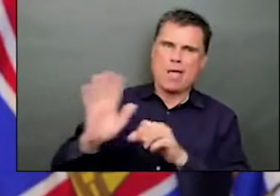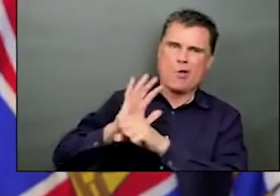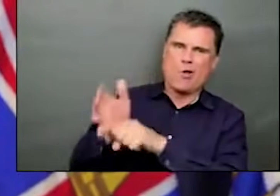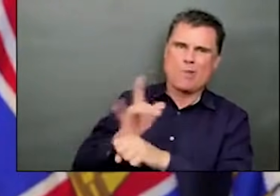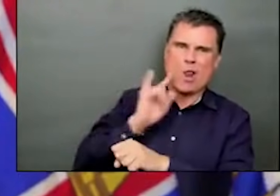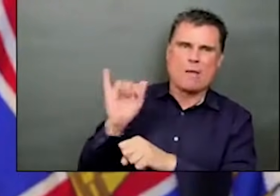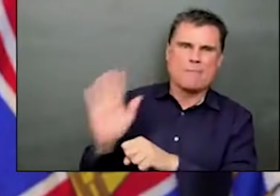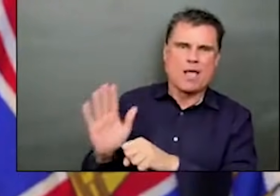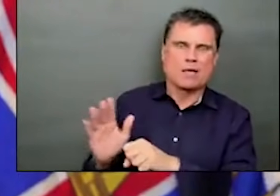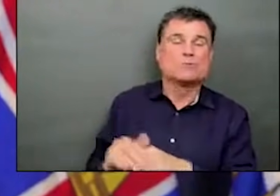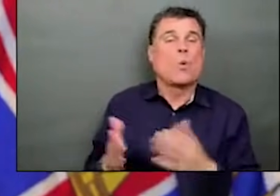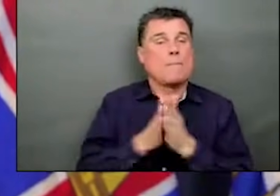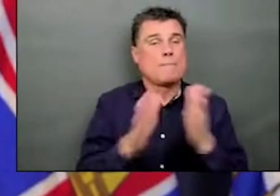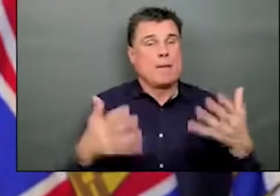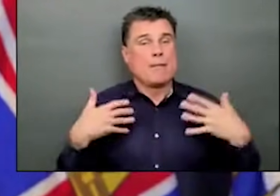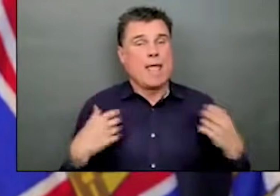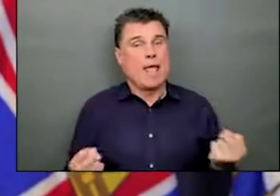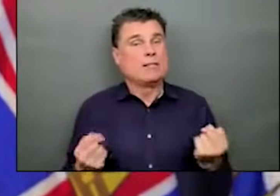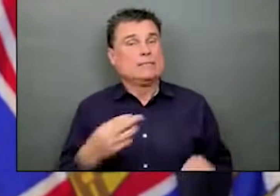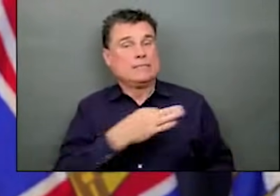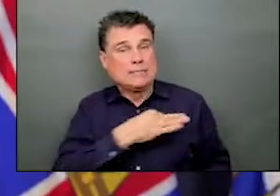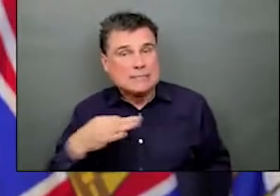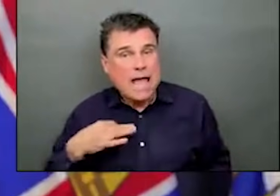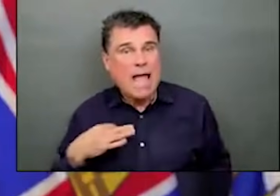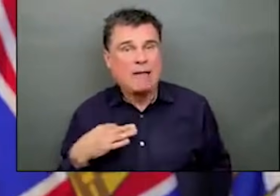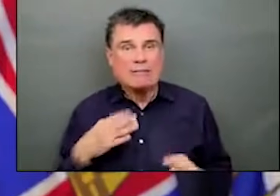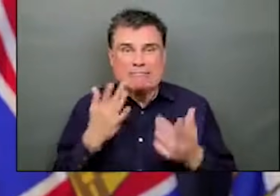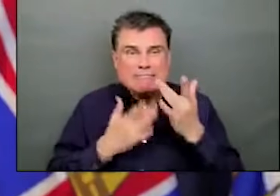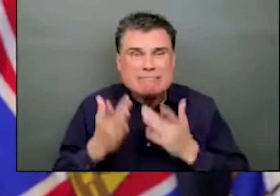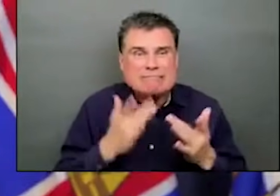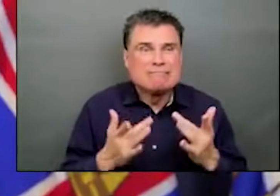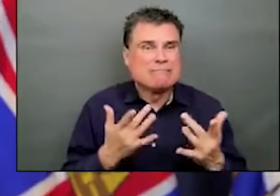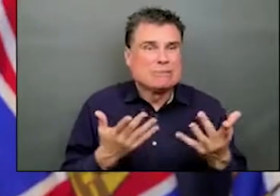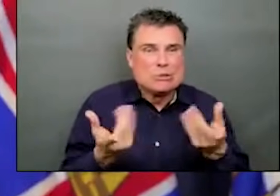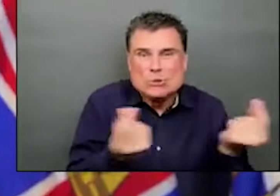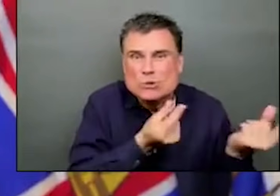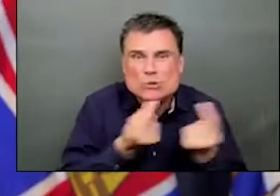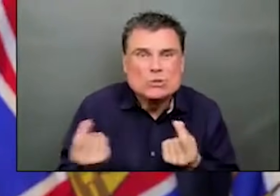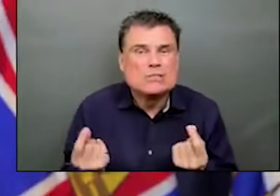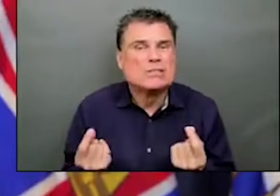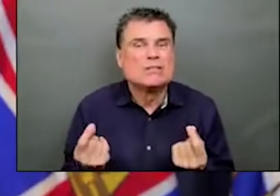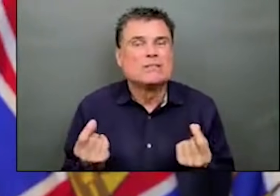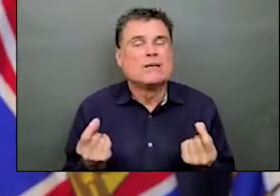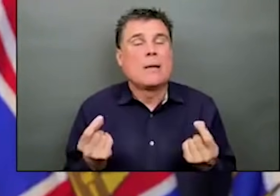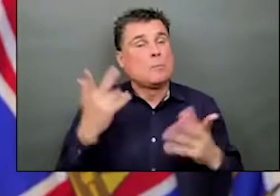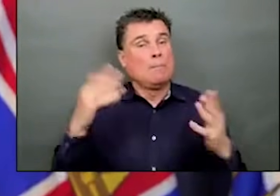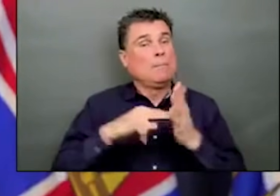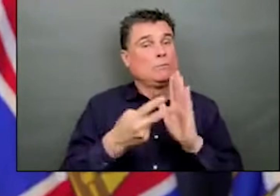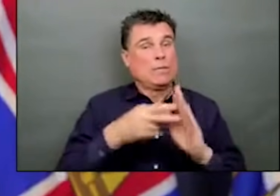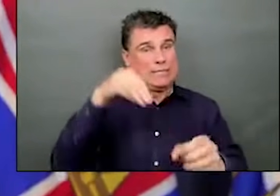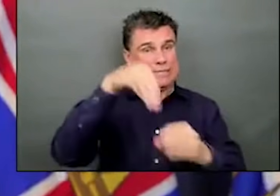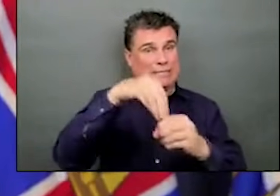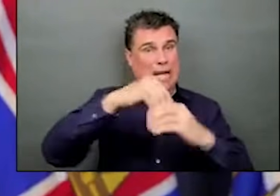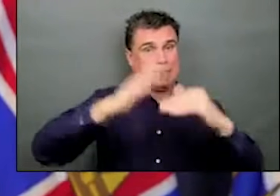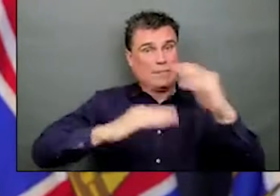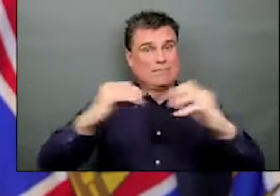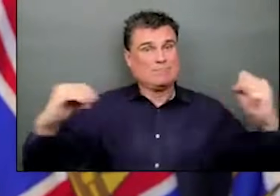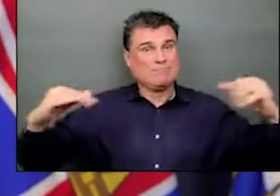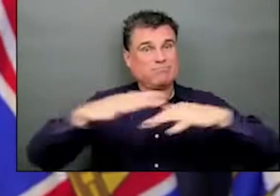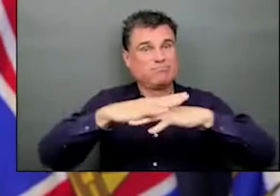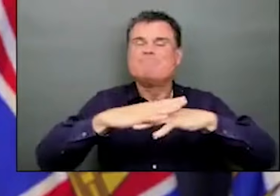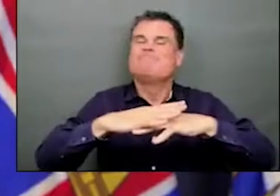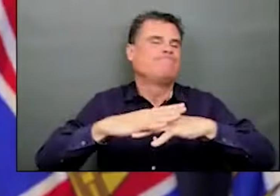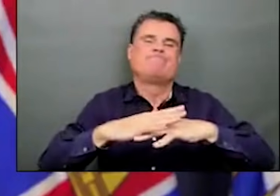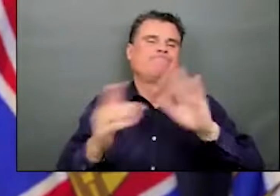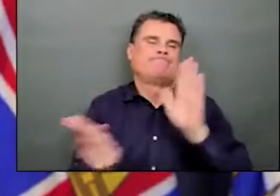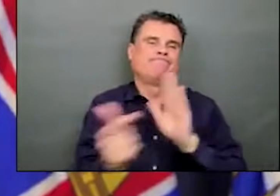were getting stretched, we had to stop those indoor gatherings of any size because the COVID